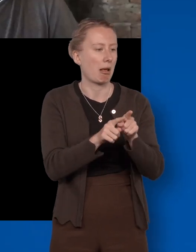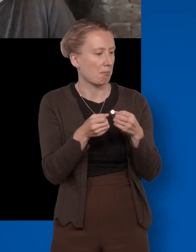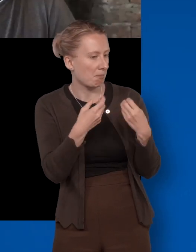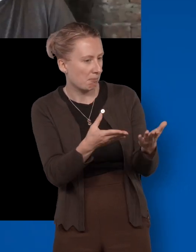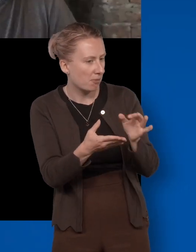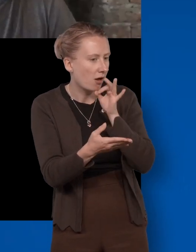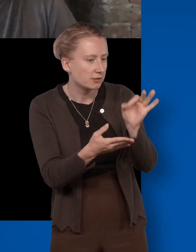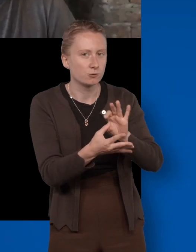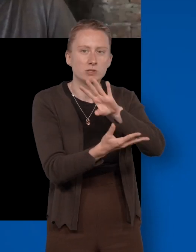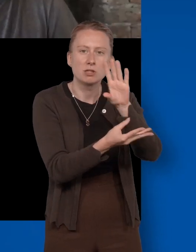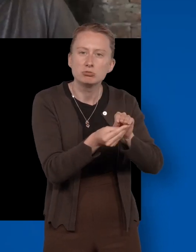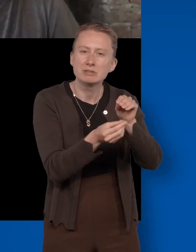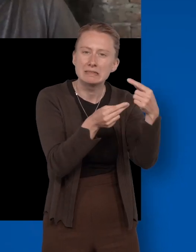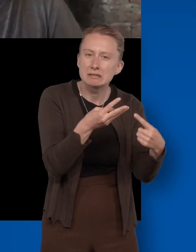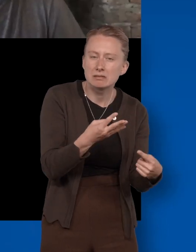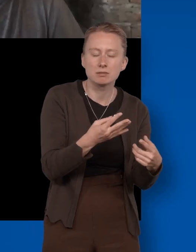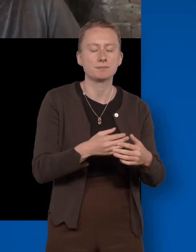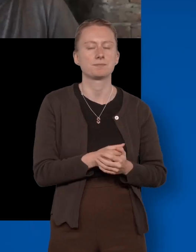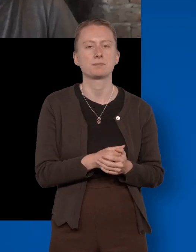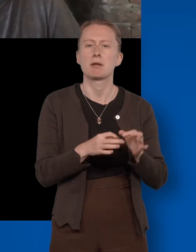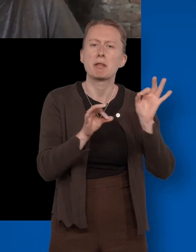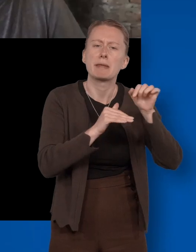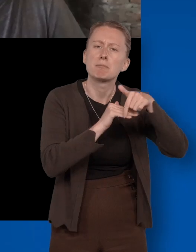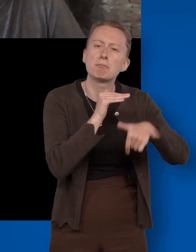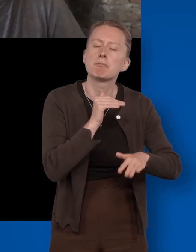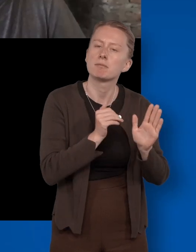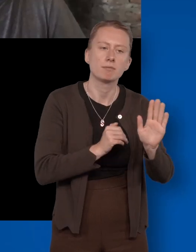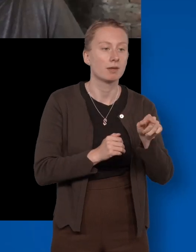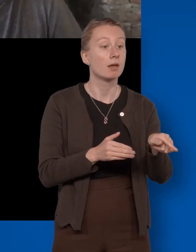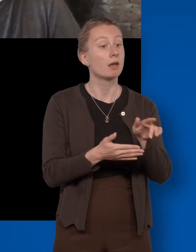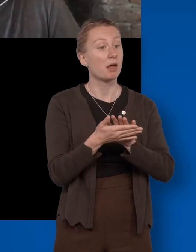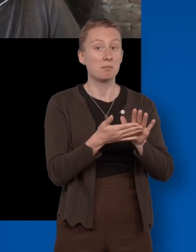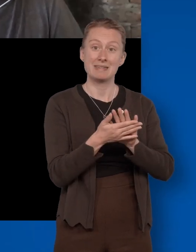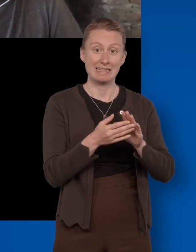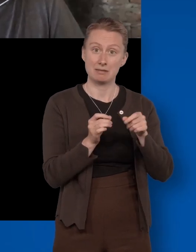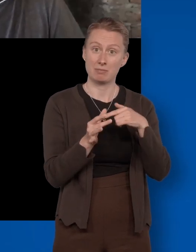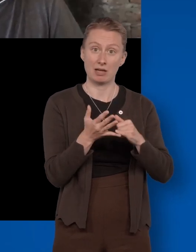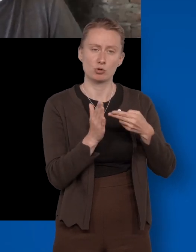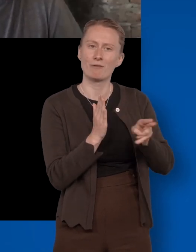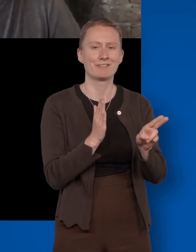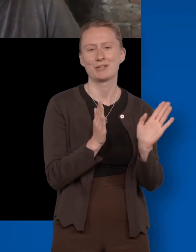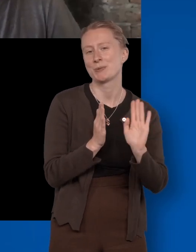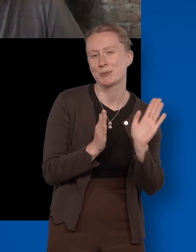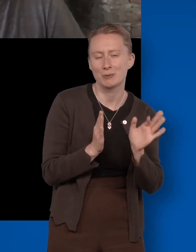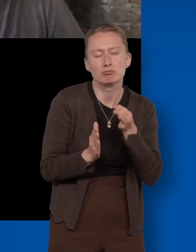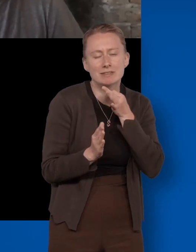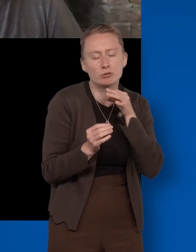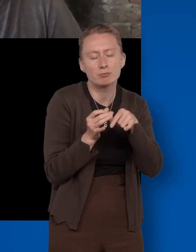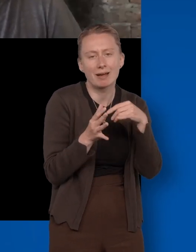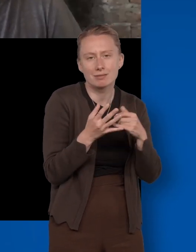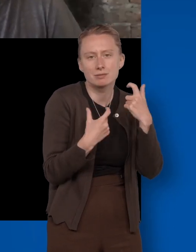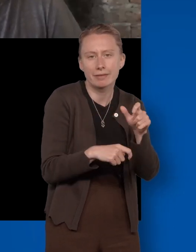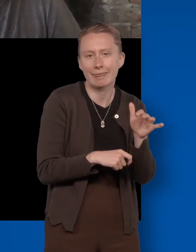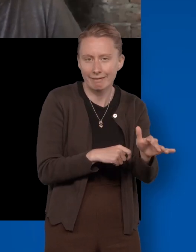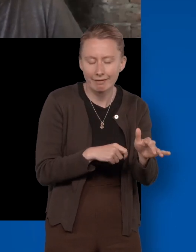of summaries and things like that. And that does not avoid bias. or I mean, at least it doesn't avoid the risk